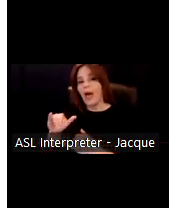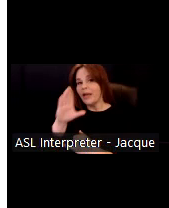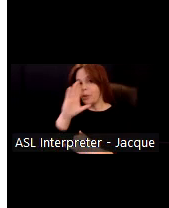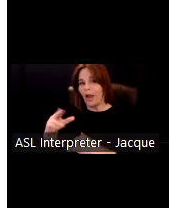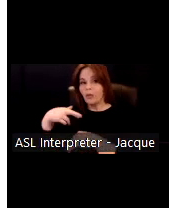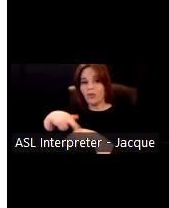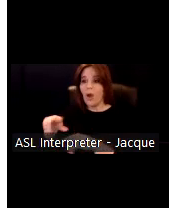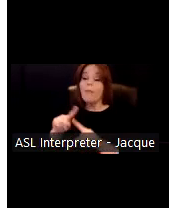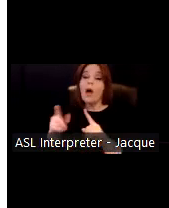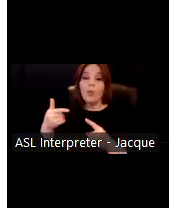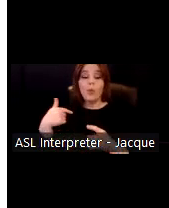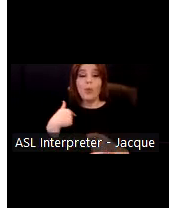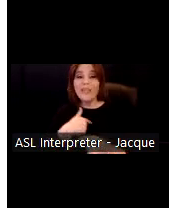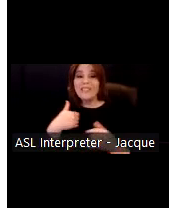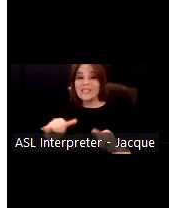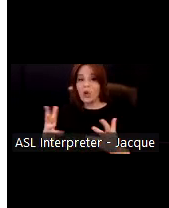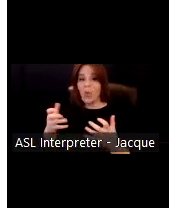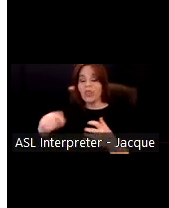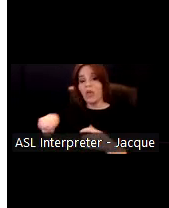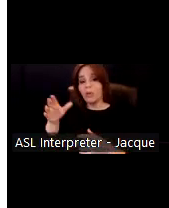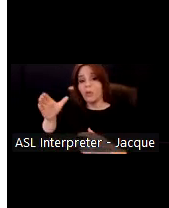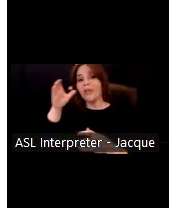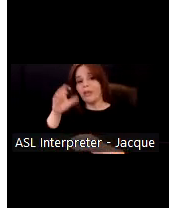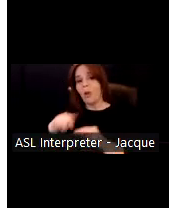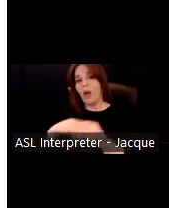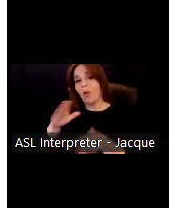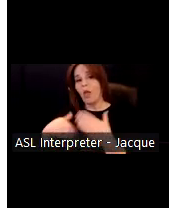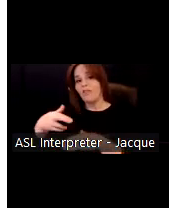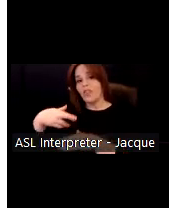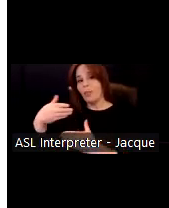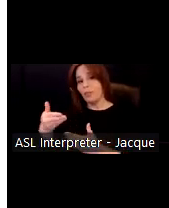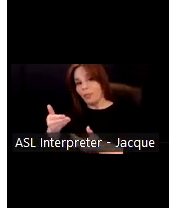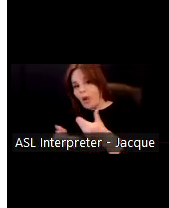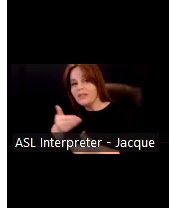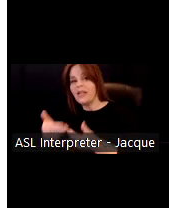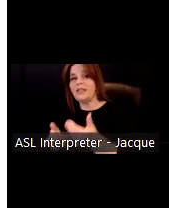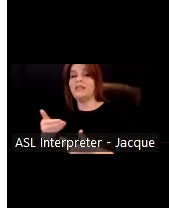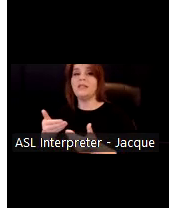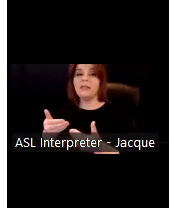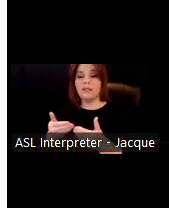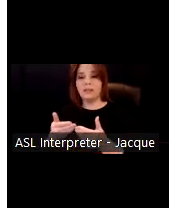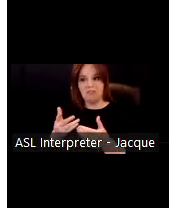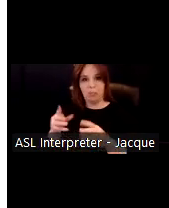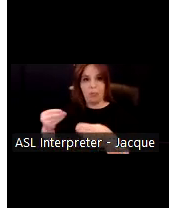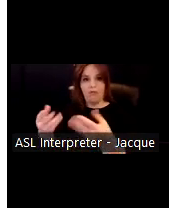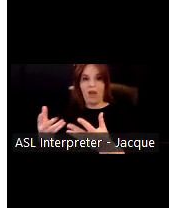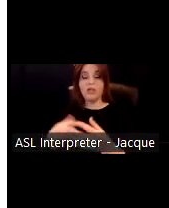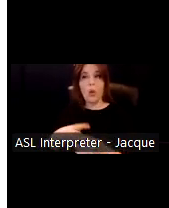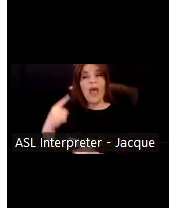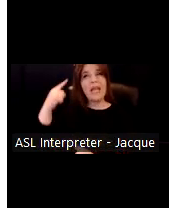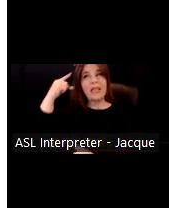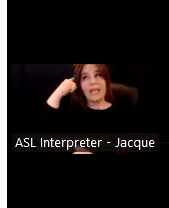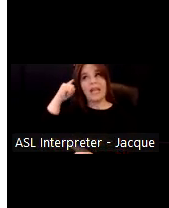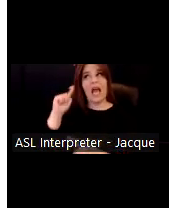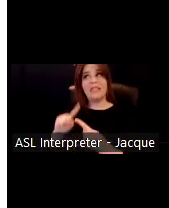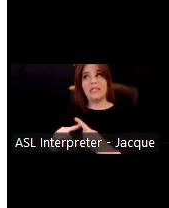hear about all the processes and be able to choose their full service provider. So I think until we get